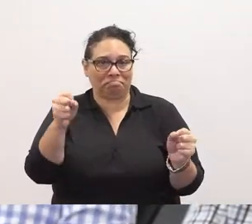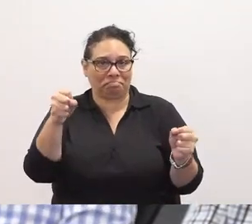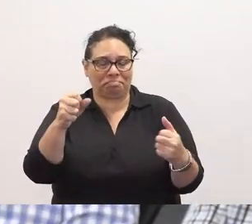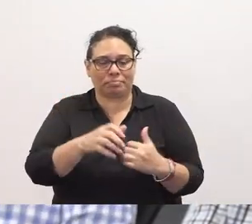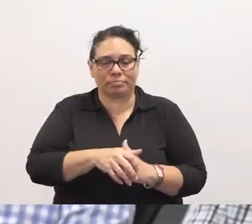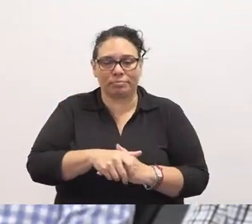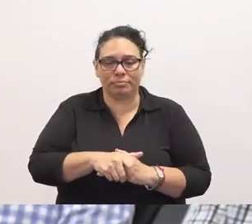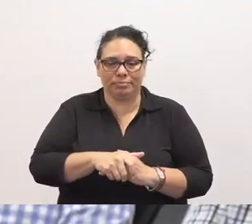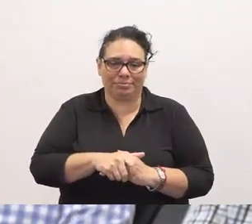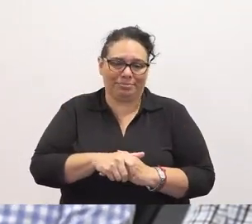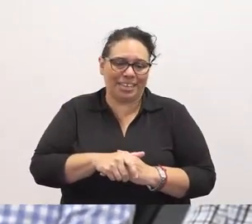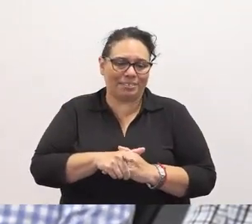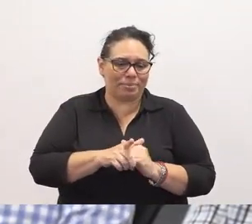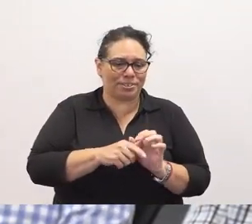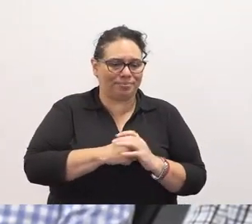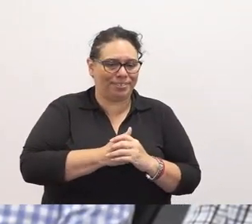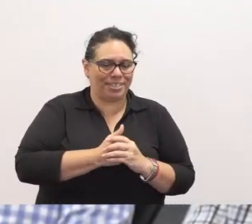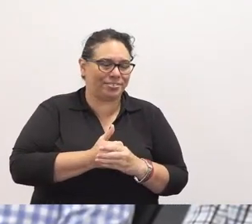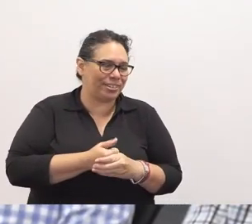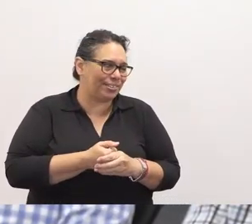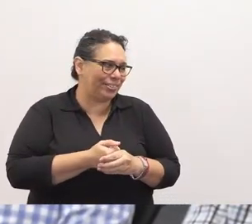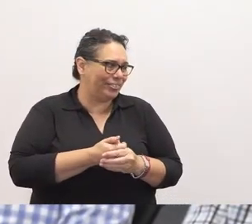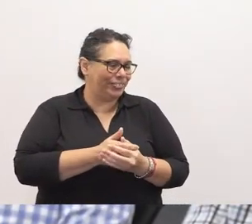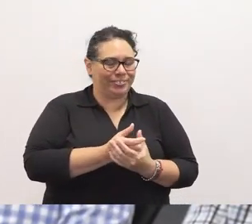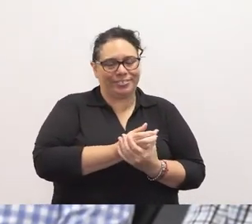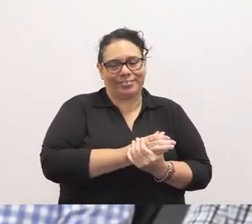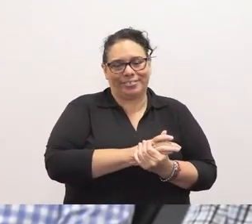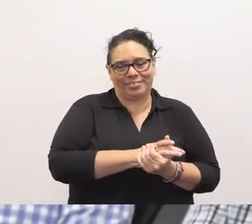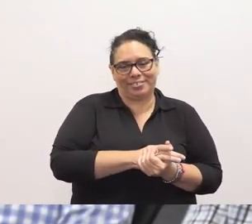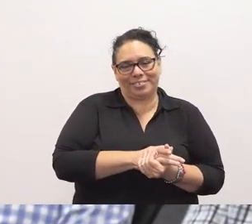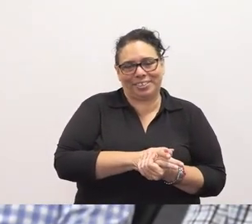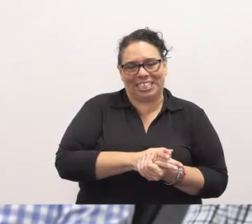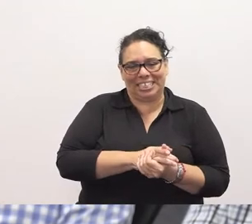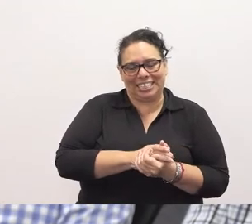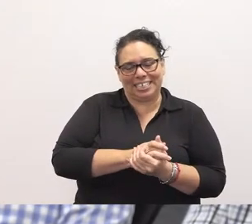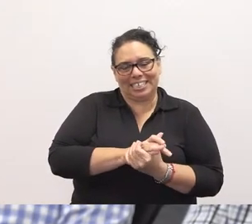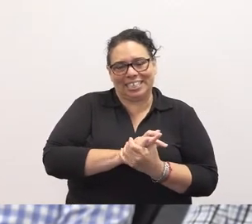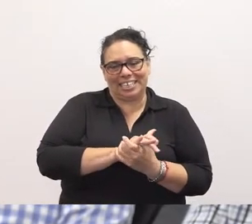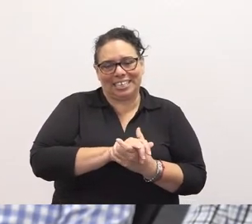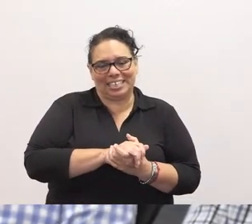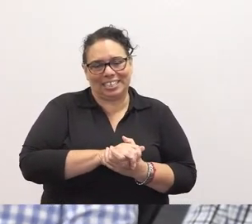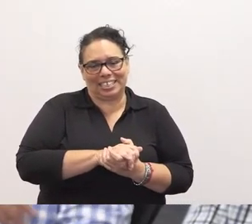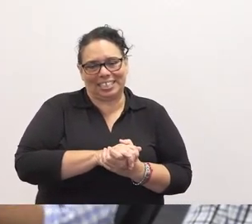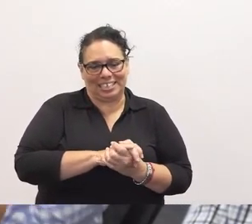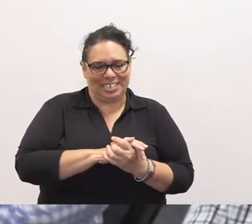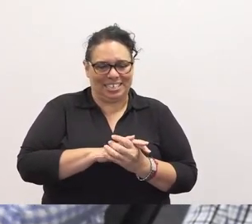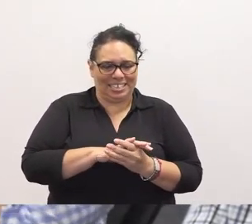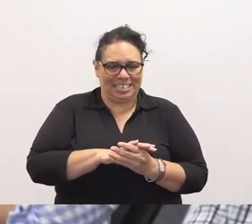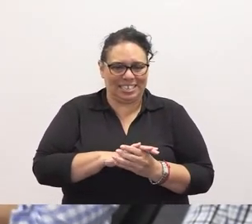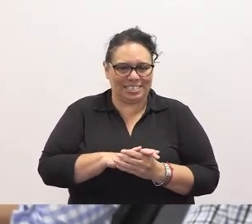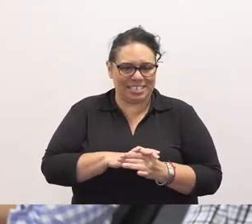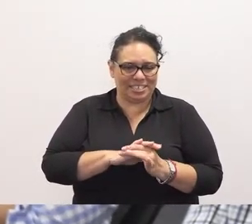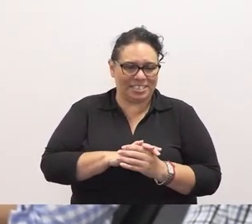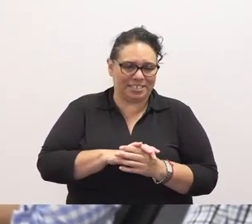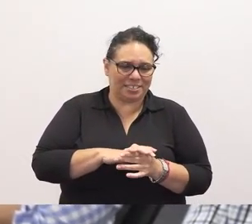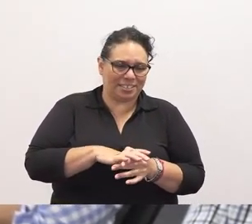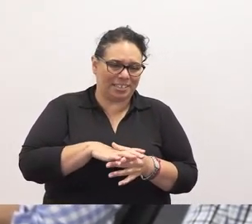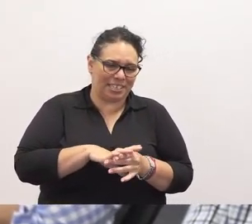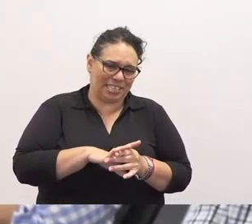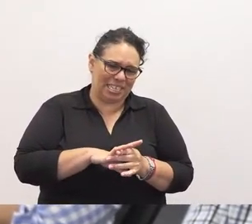som som akon che patham khom som korop krom praksa aprom hai thai ni